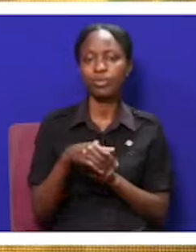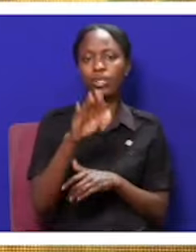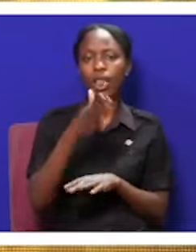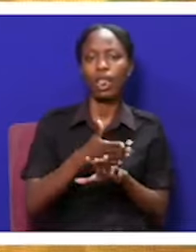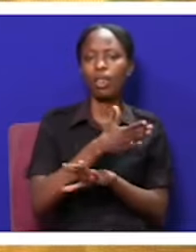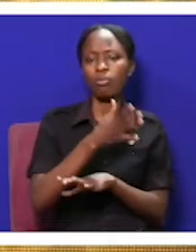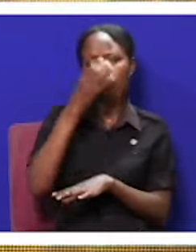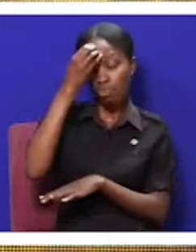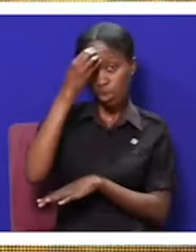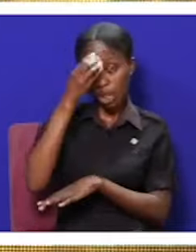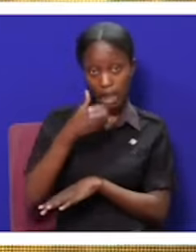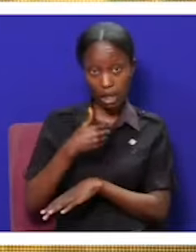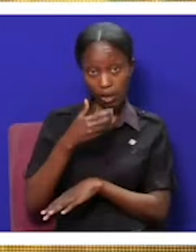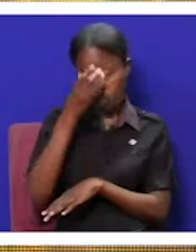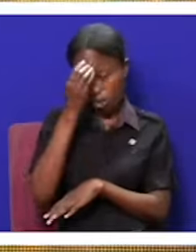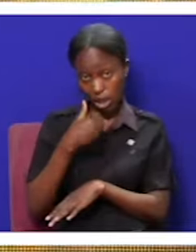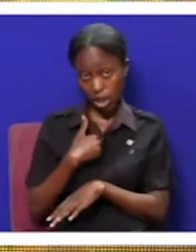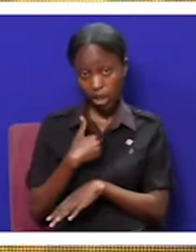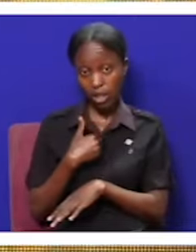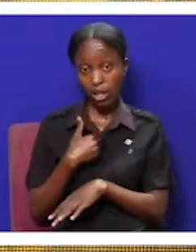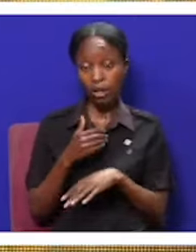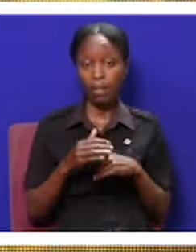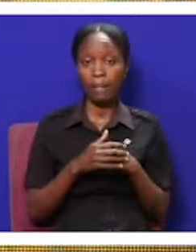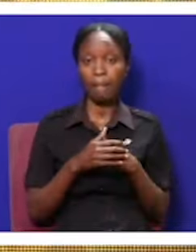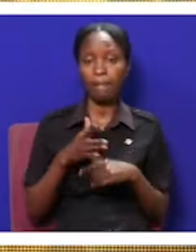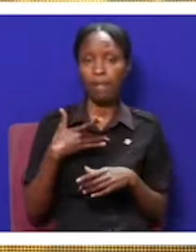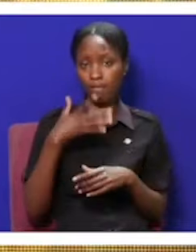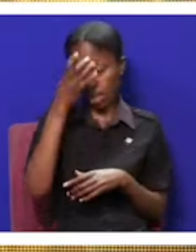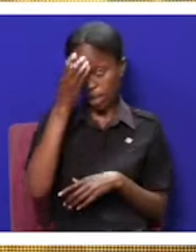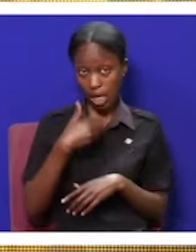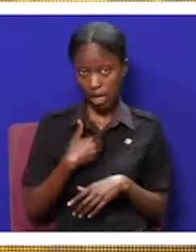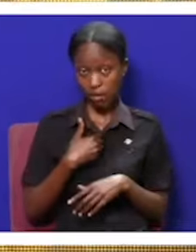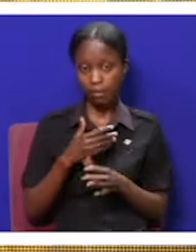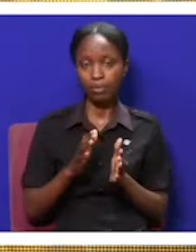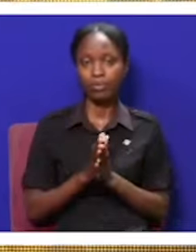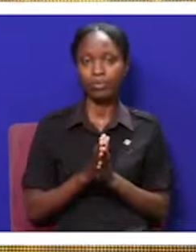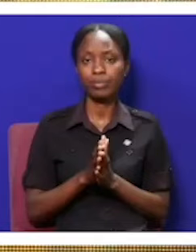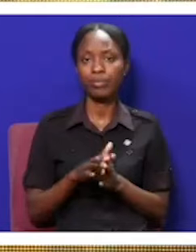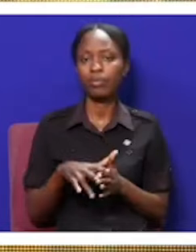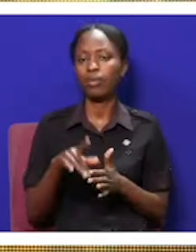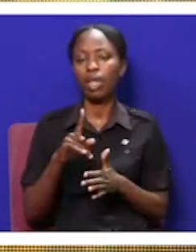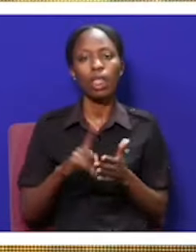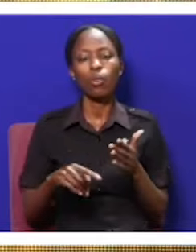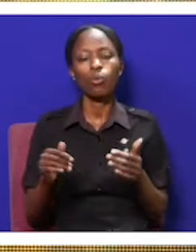been angry? Yes, angry, anger, angry. What had happened?